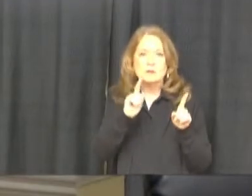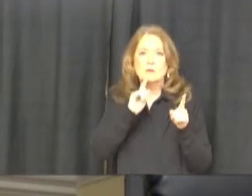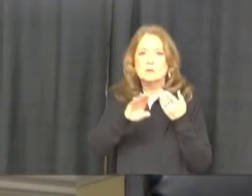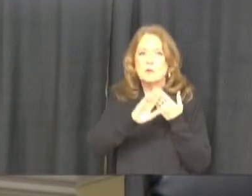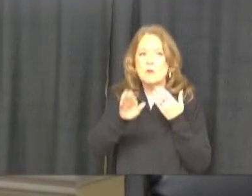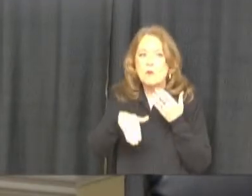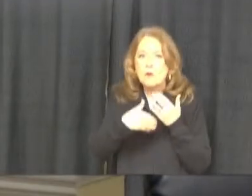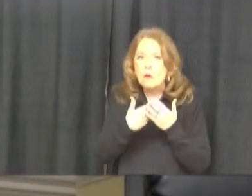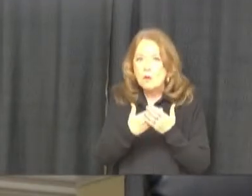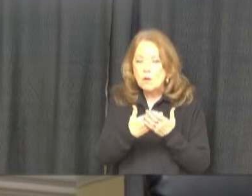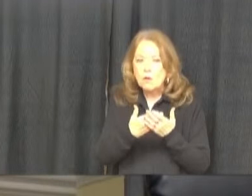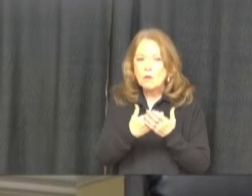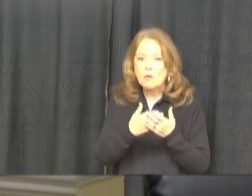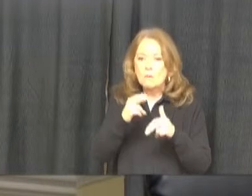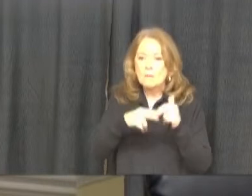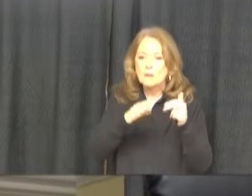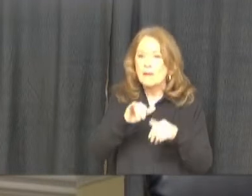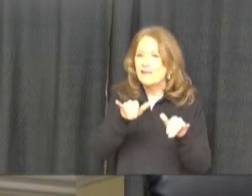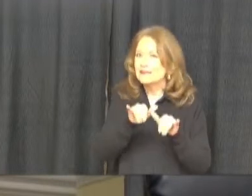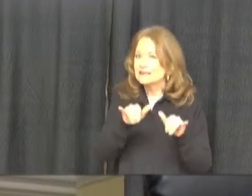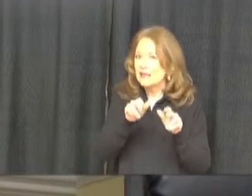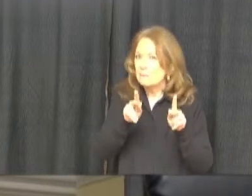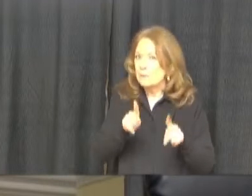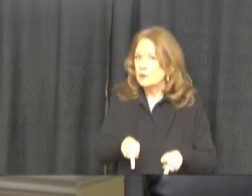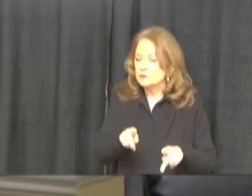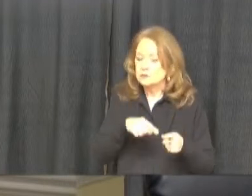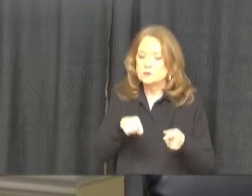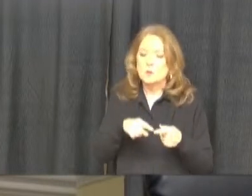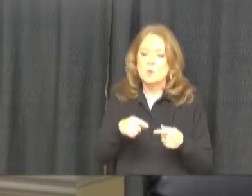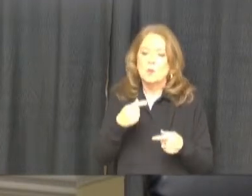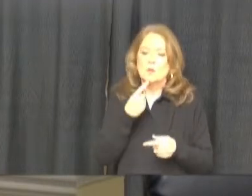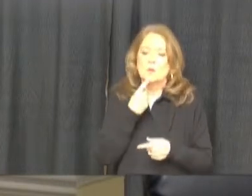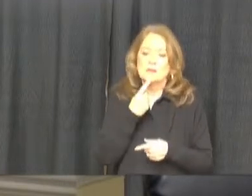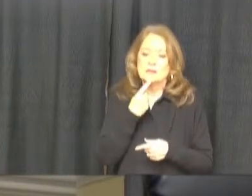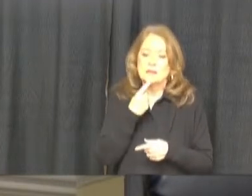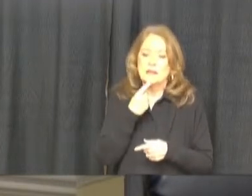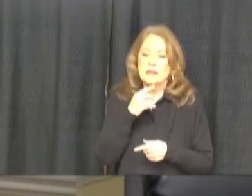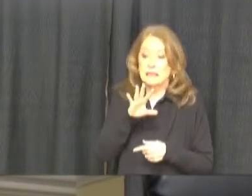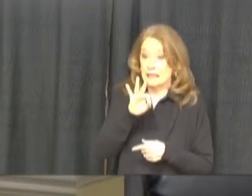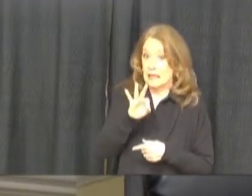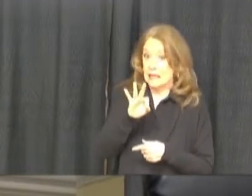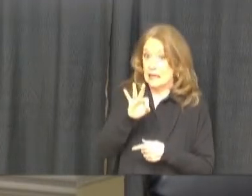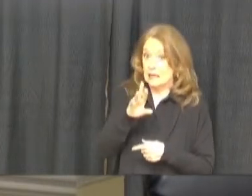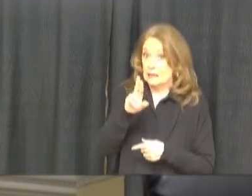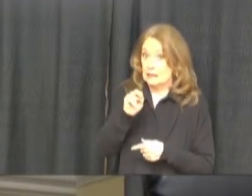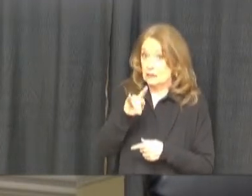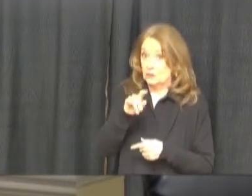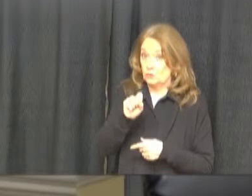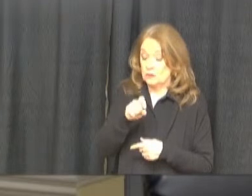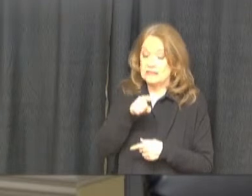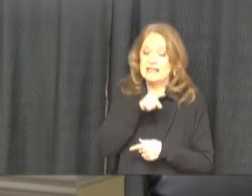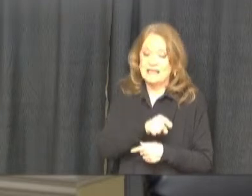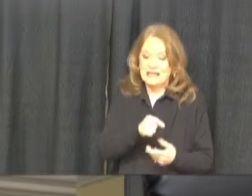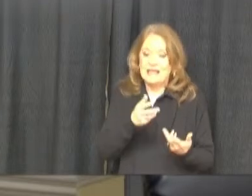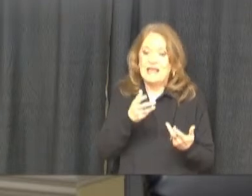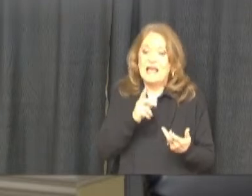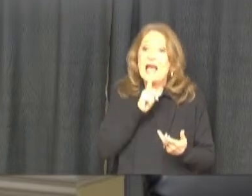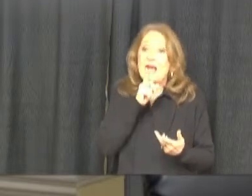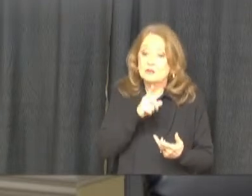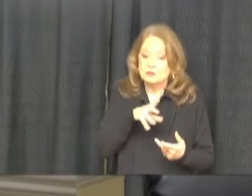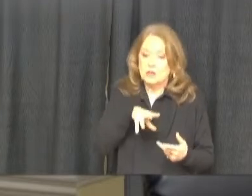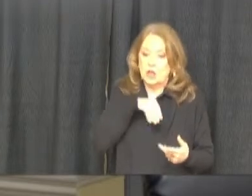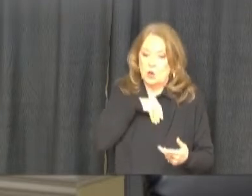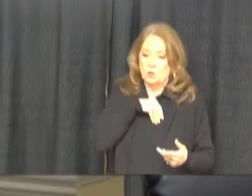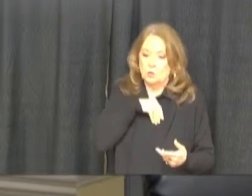all by the same person. So when we say 9 units, he actually owns the lot next door